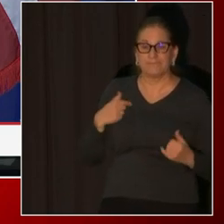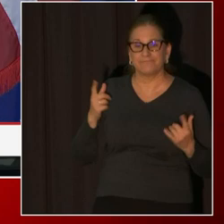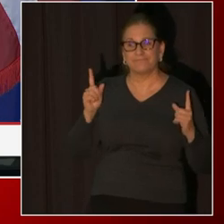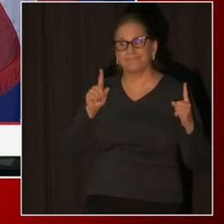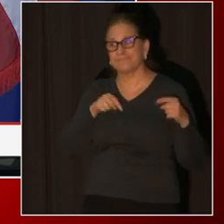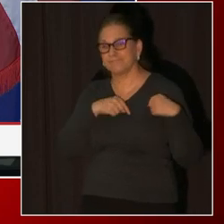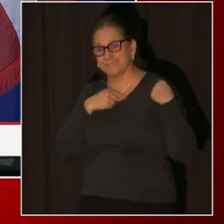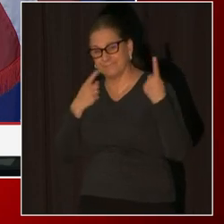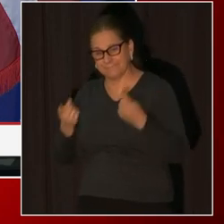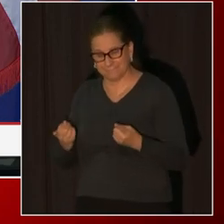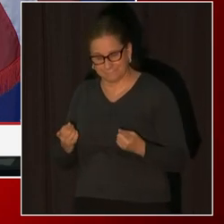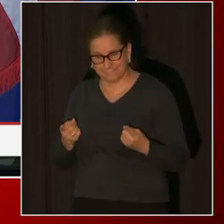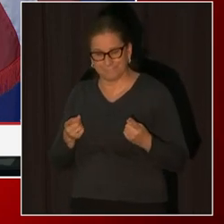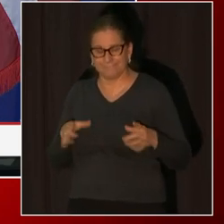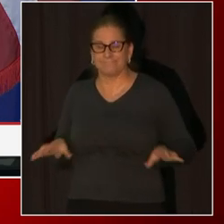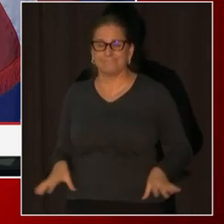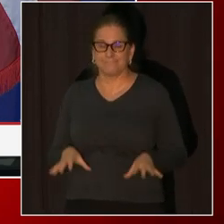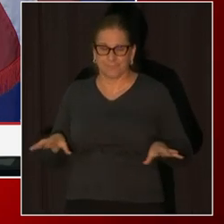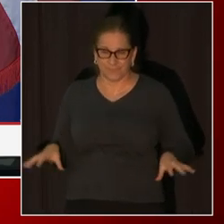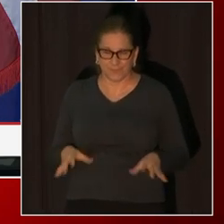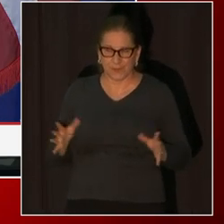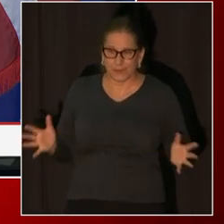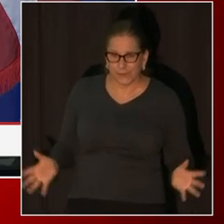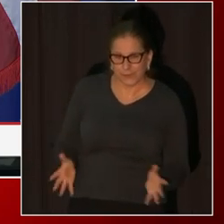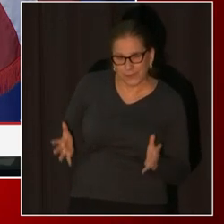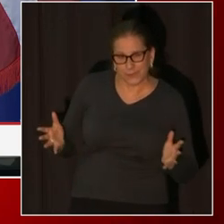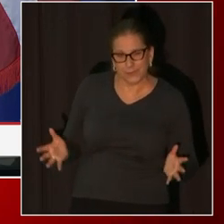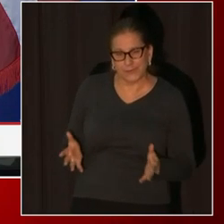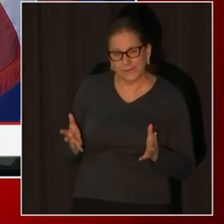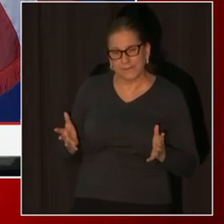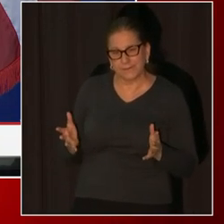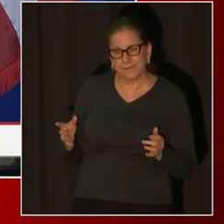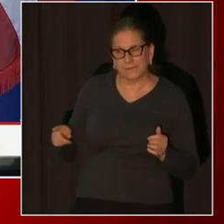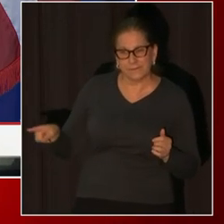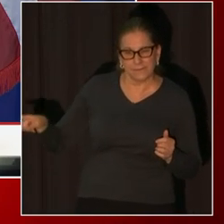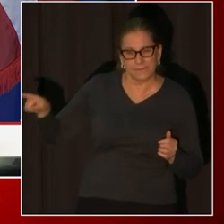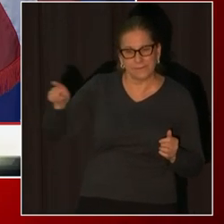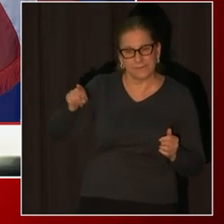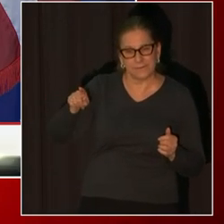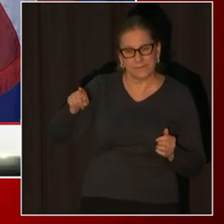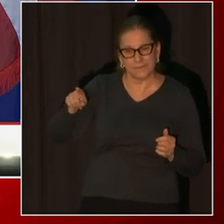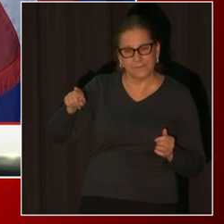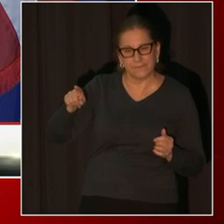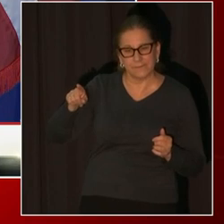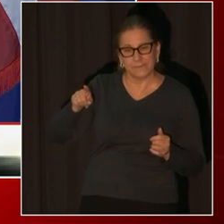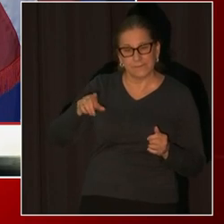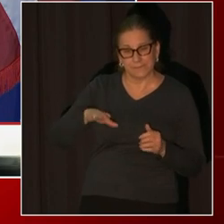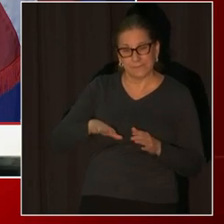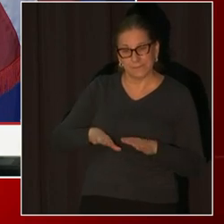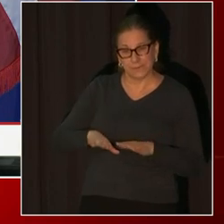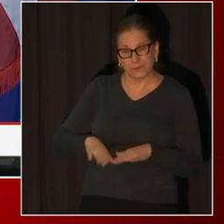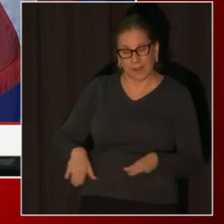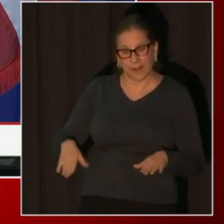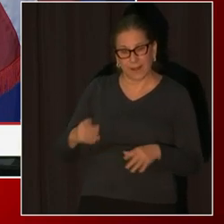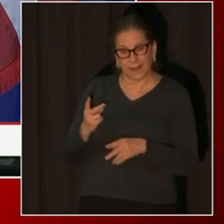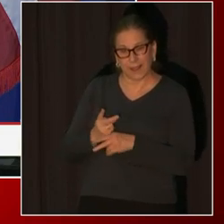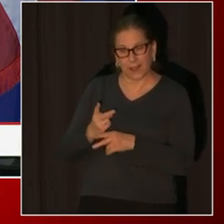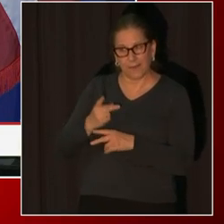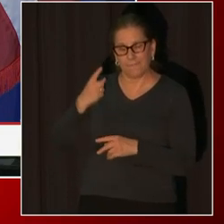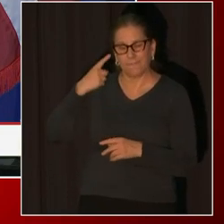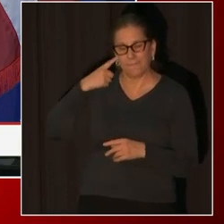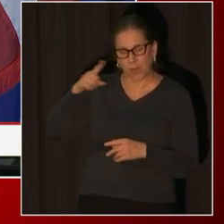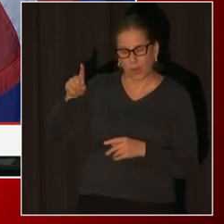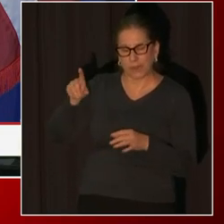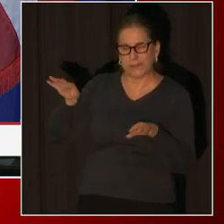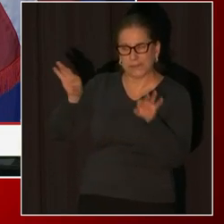response, encouraged child care seats for essential workers and have supported child care seats for essential workers.